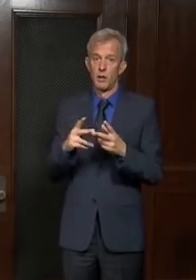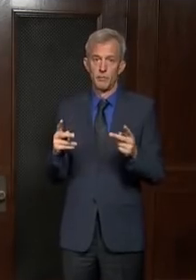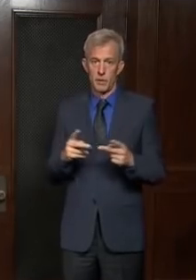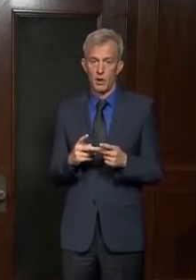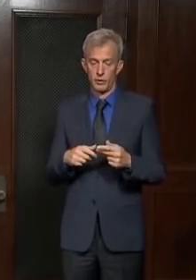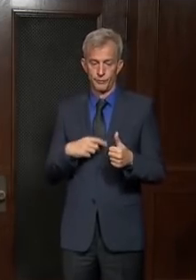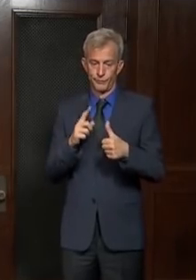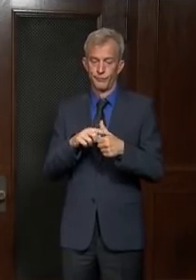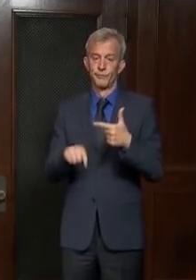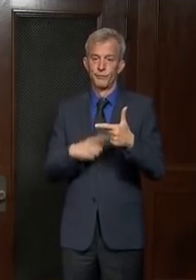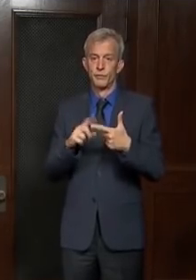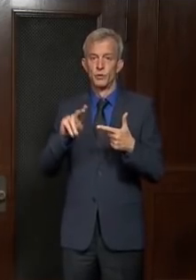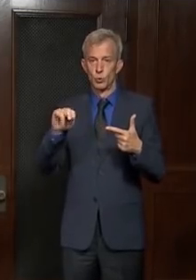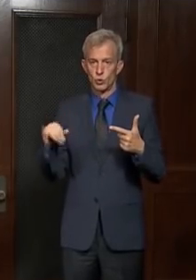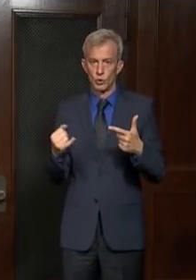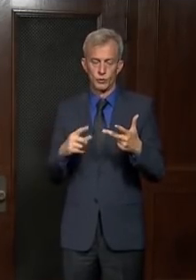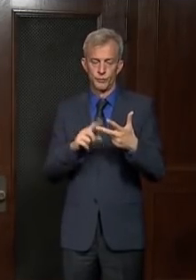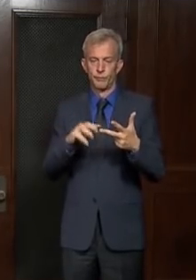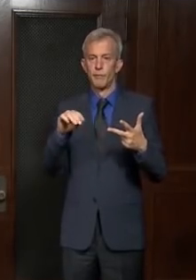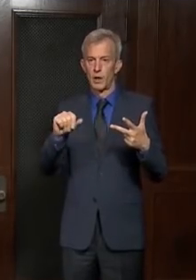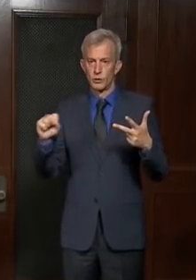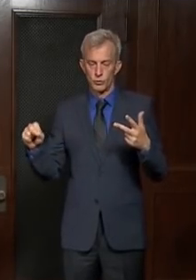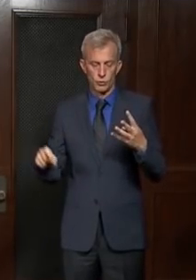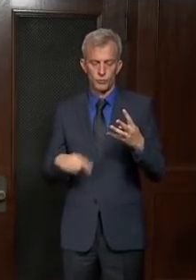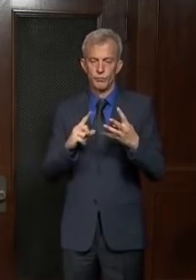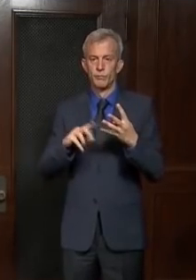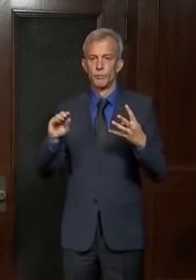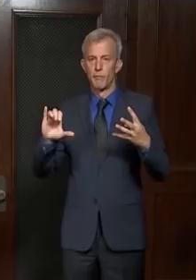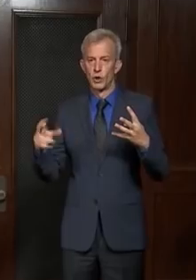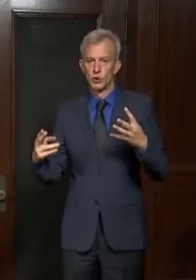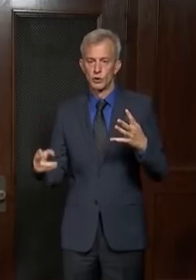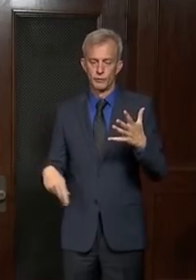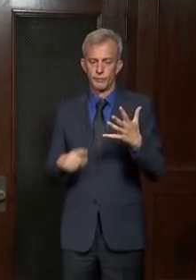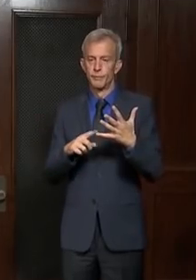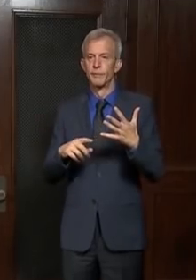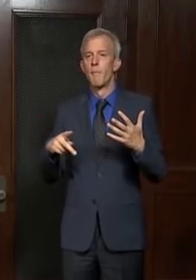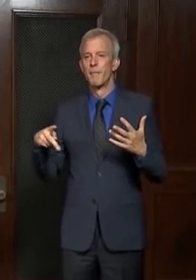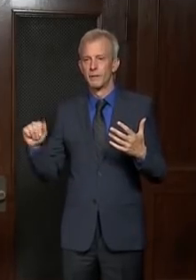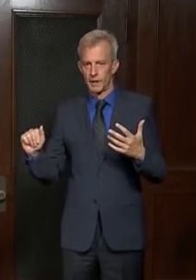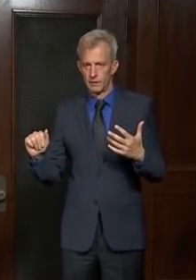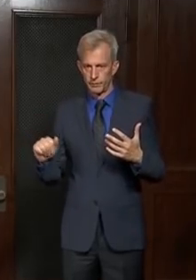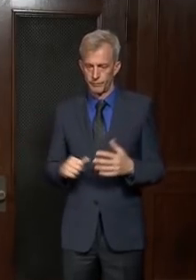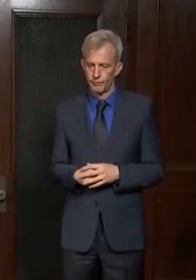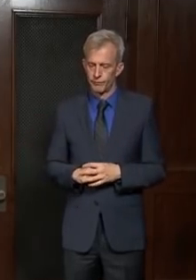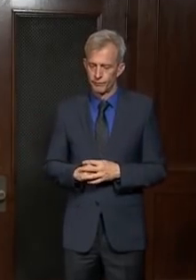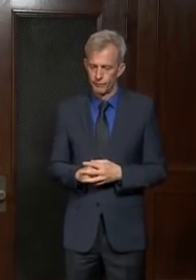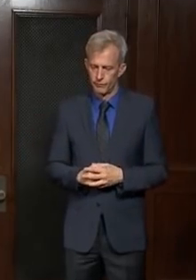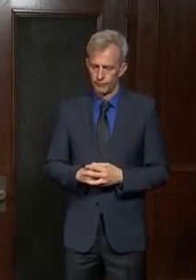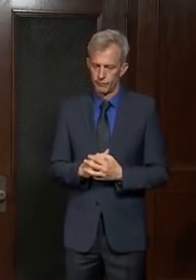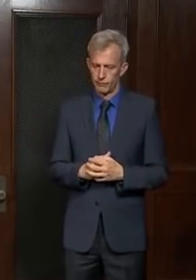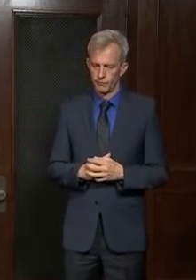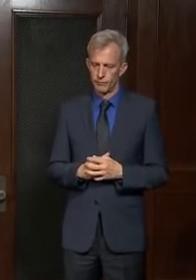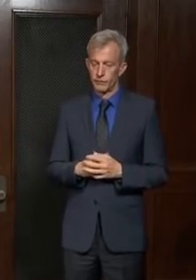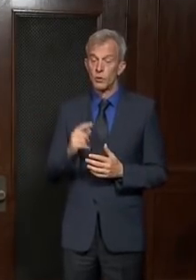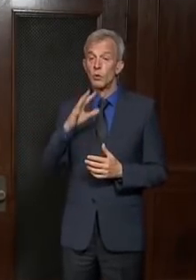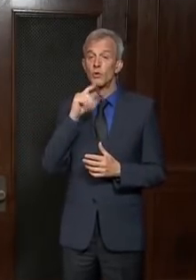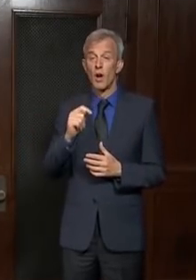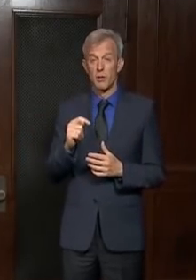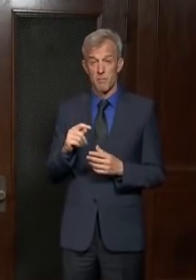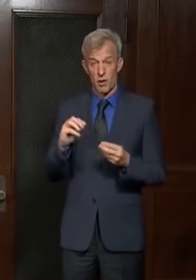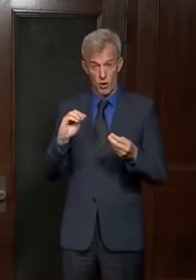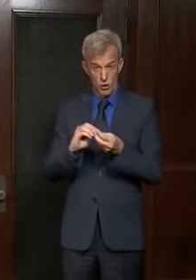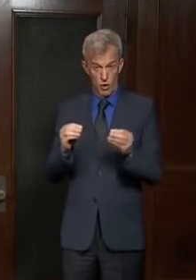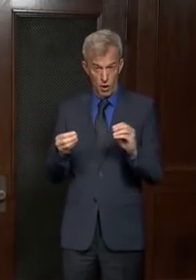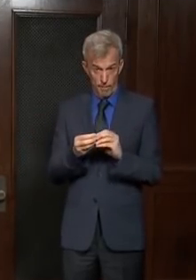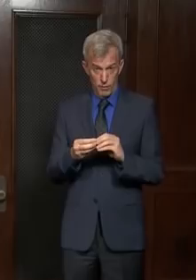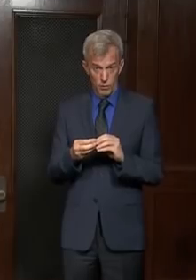New Jersey, Massachusetts, Michigan, and Pennsylvania. In terms of absolute numbers of